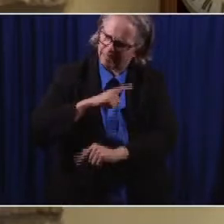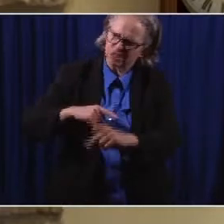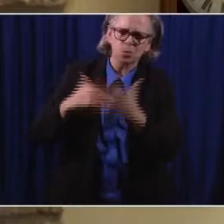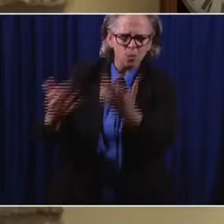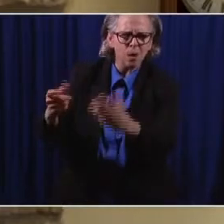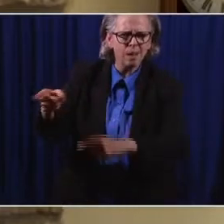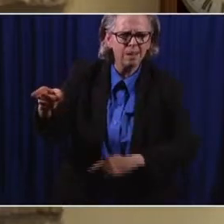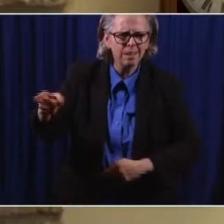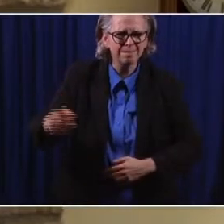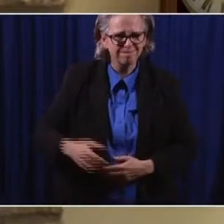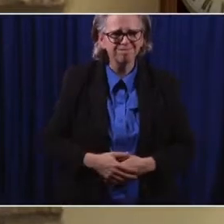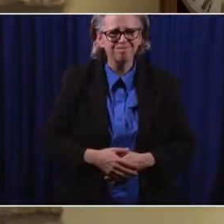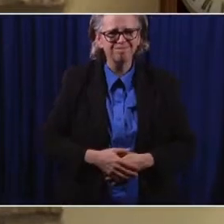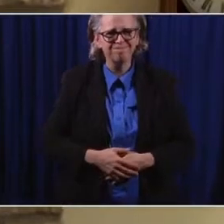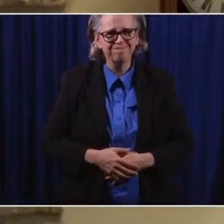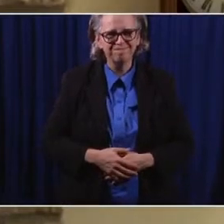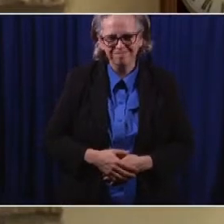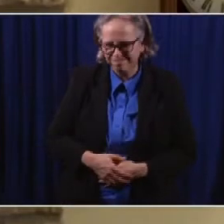things.